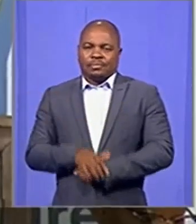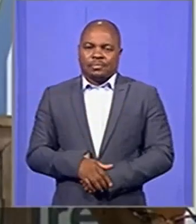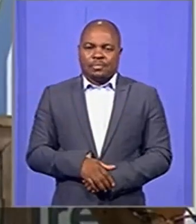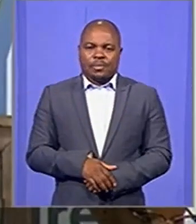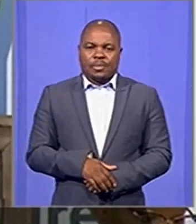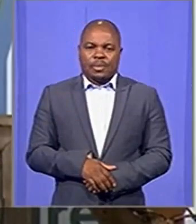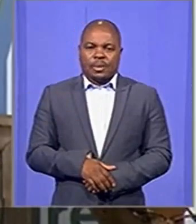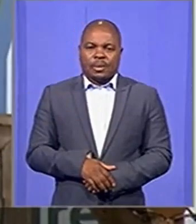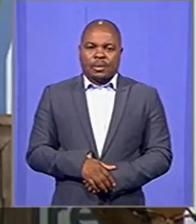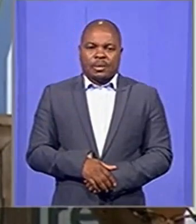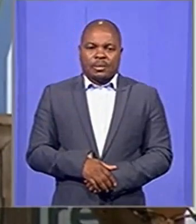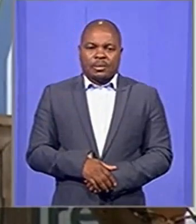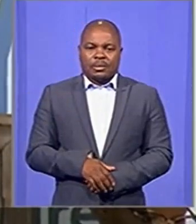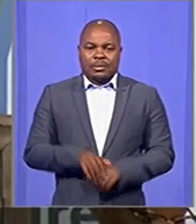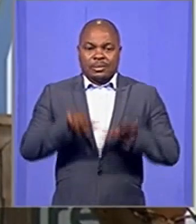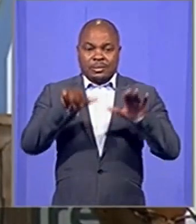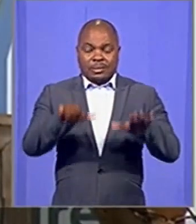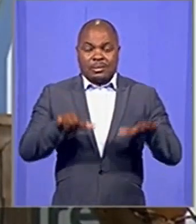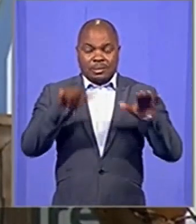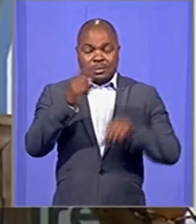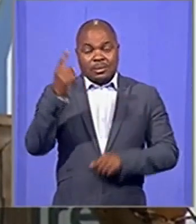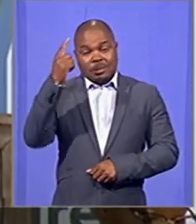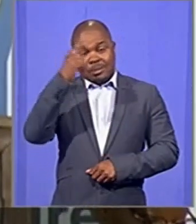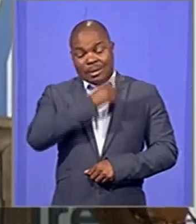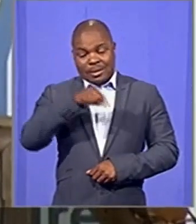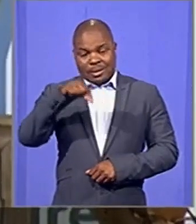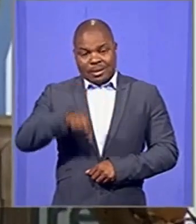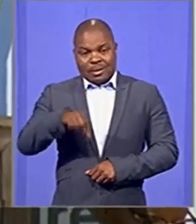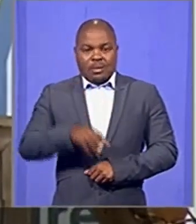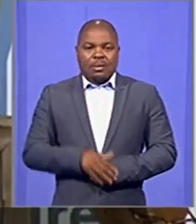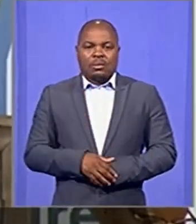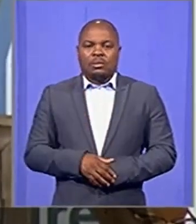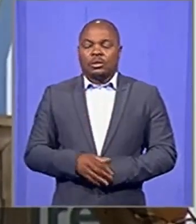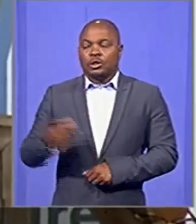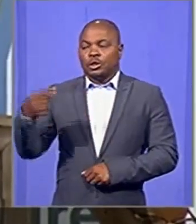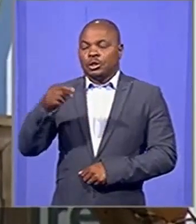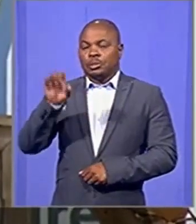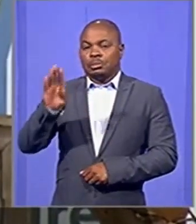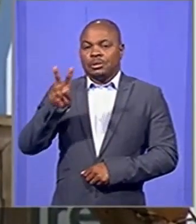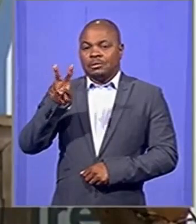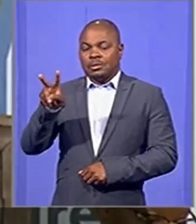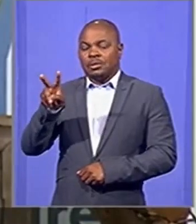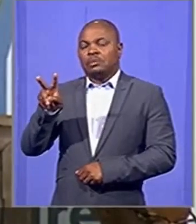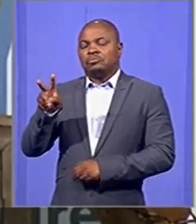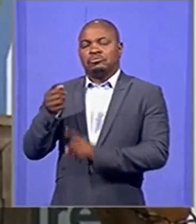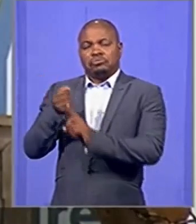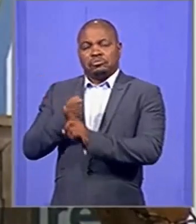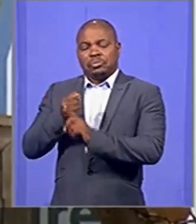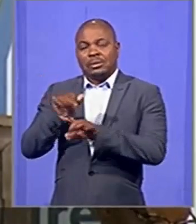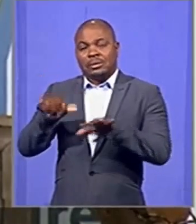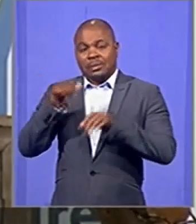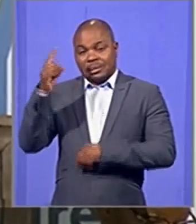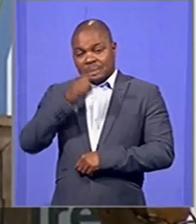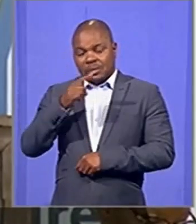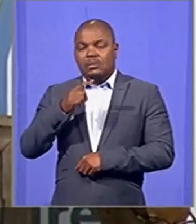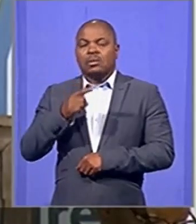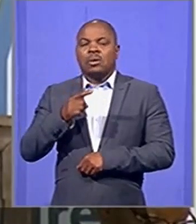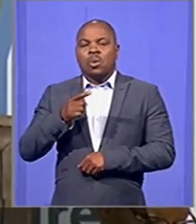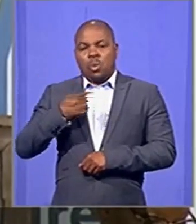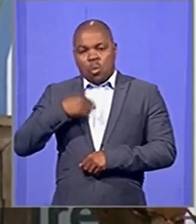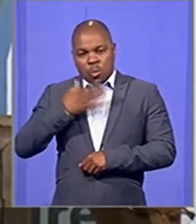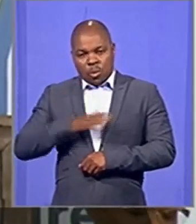This 16 days of activism against GBV campaign seeks to